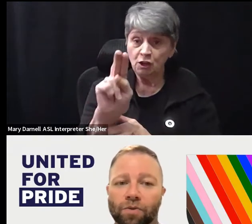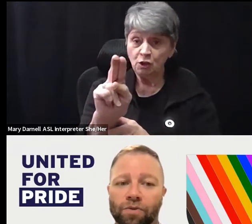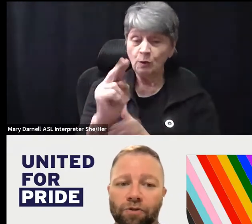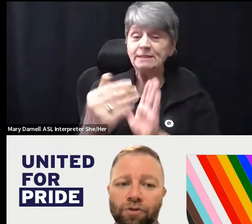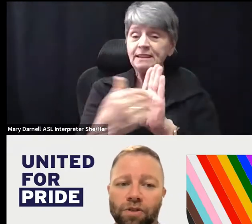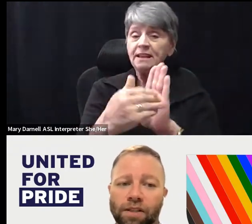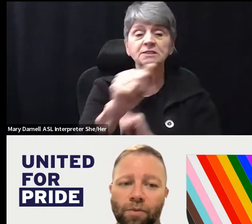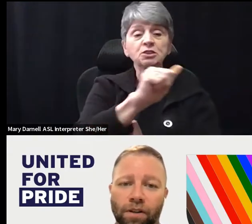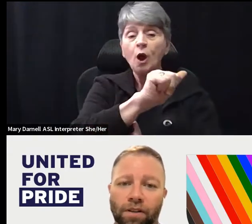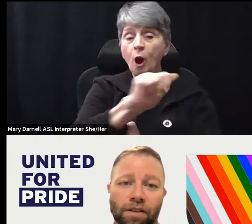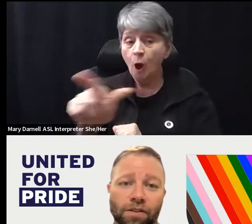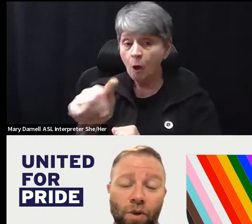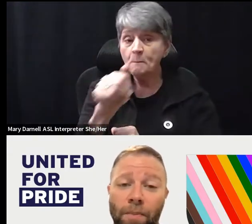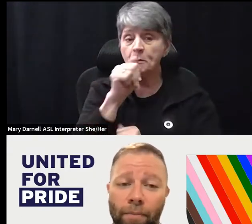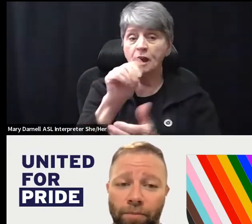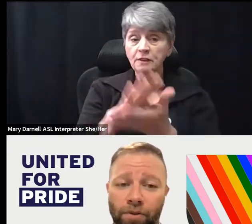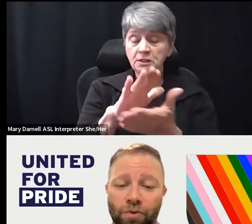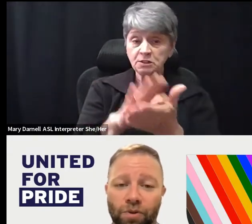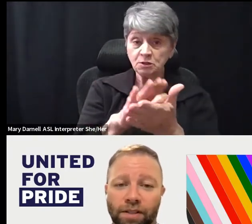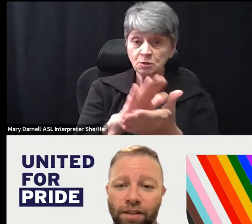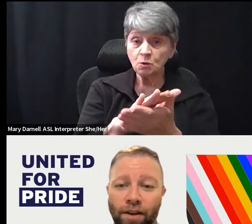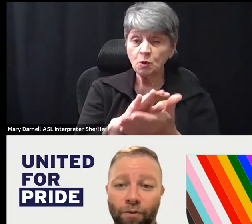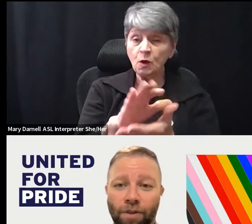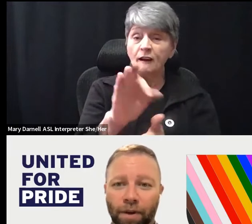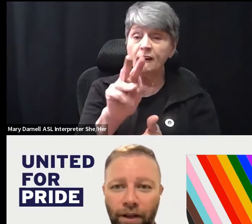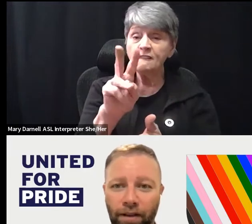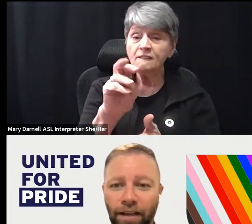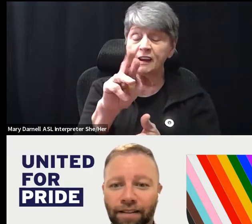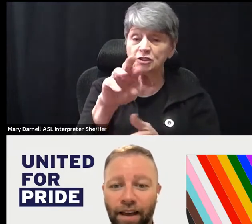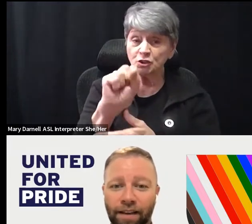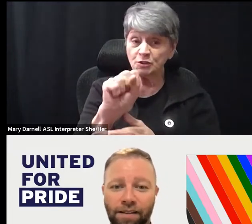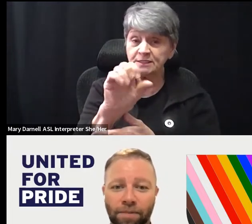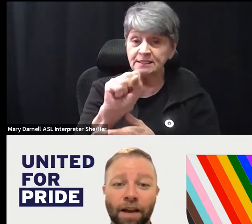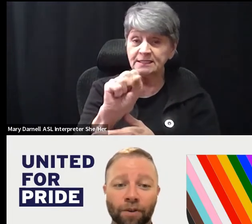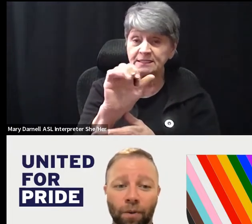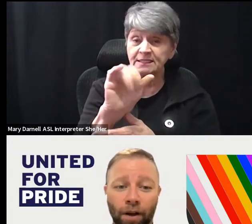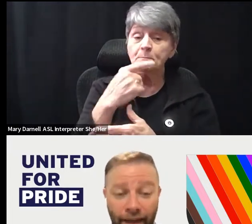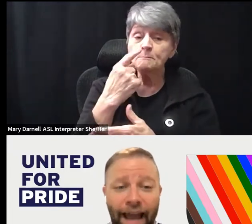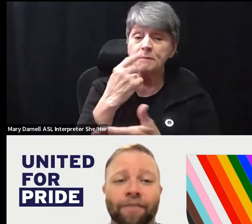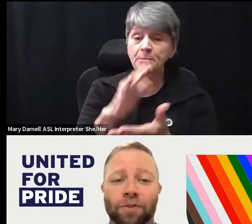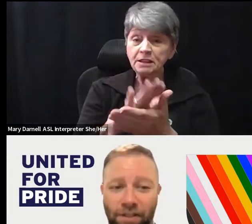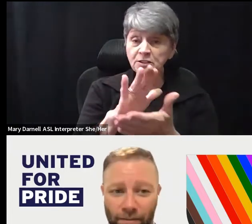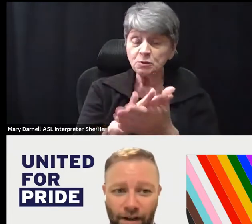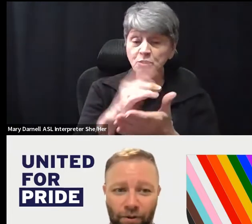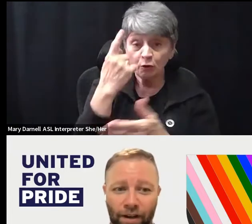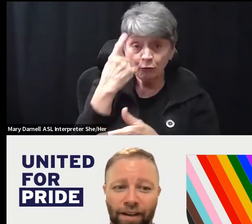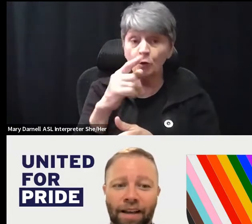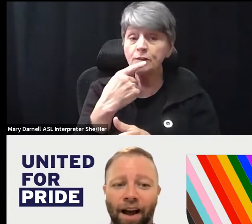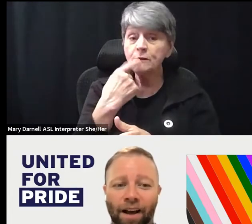private school vouchers, and one of the things that's great about public schools is that they are for the public. They accept everyone, and they have to